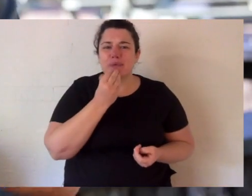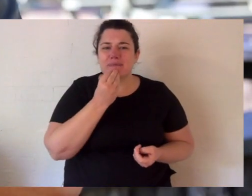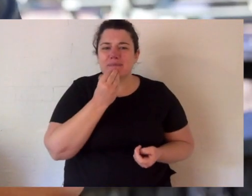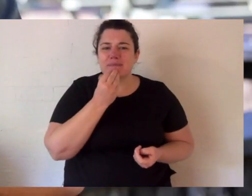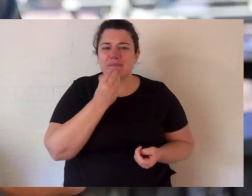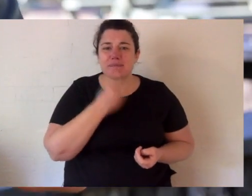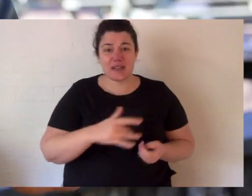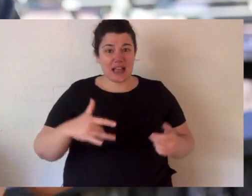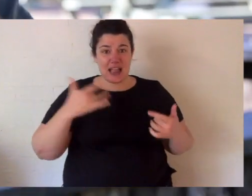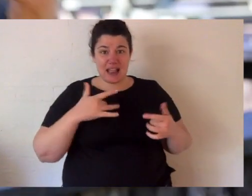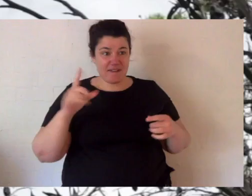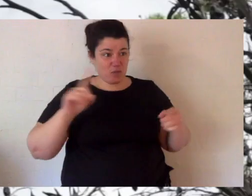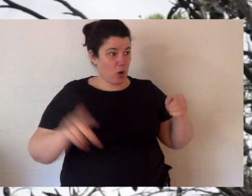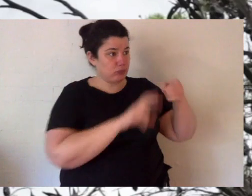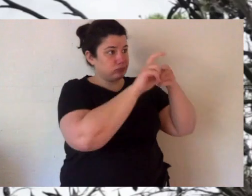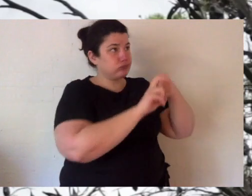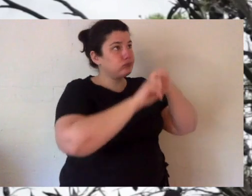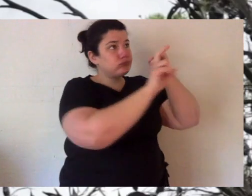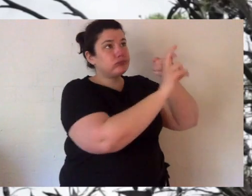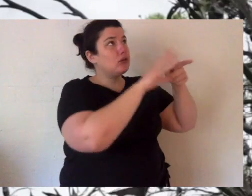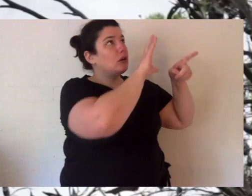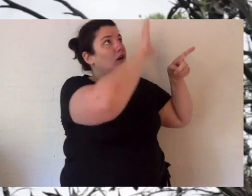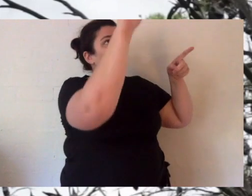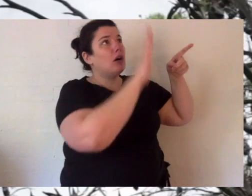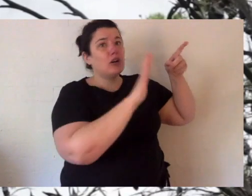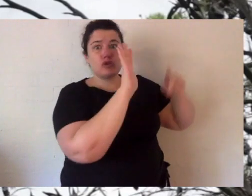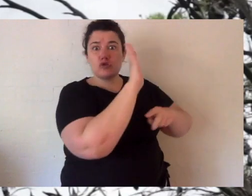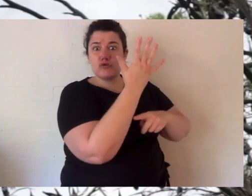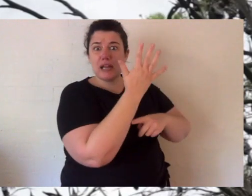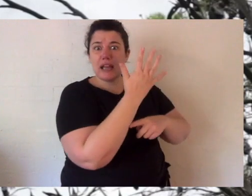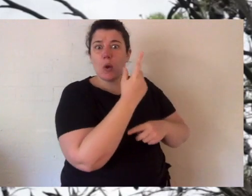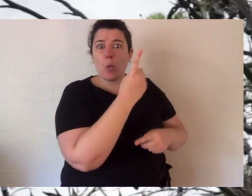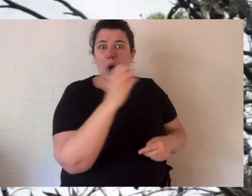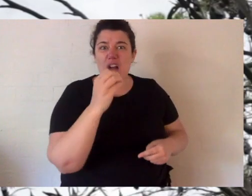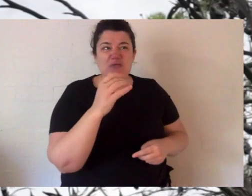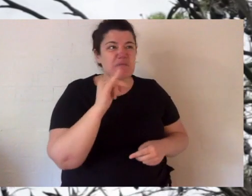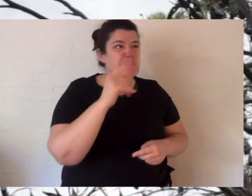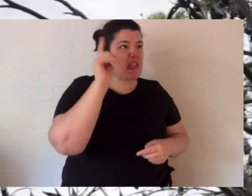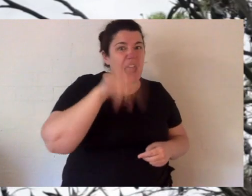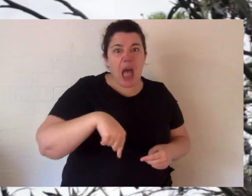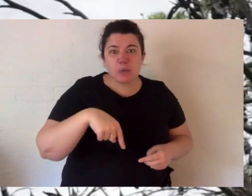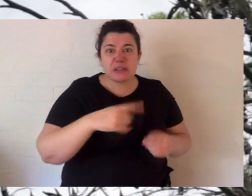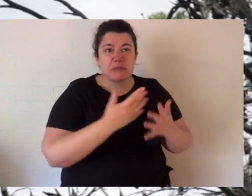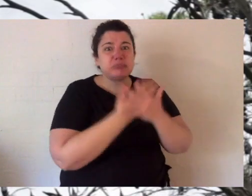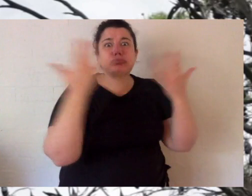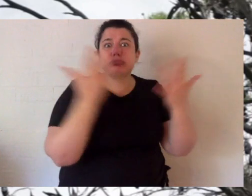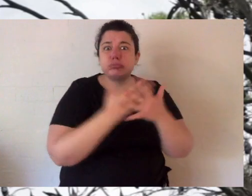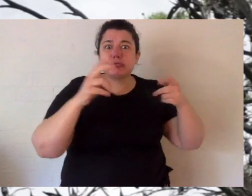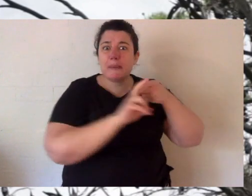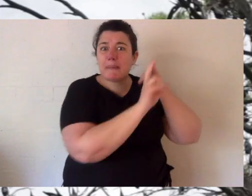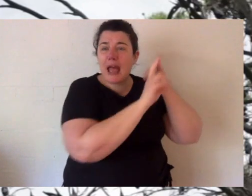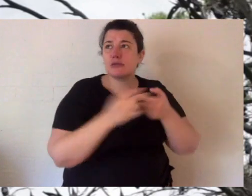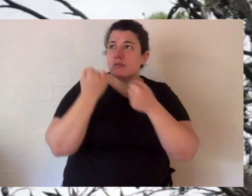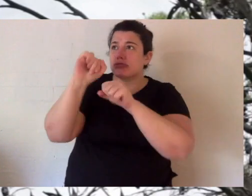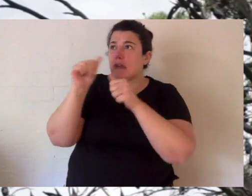in a roost every day. They'll go back. There could be hundreds of thousands of bats, and it's safety in numbers. Safety from